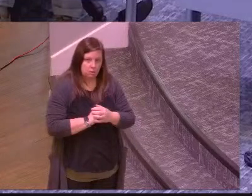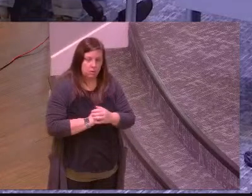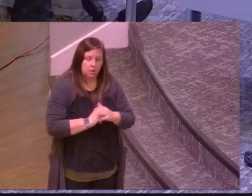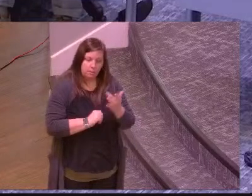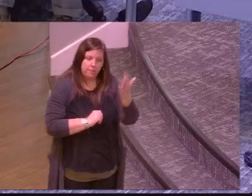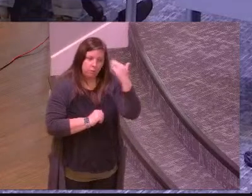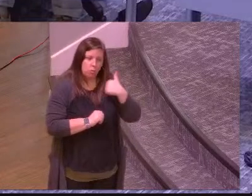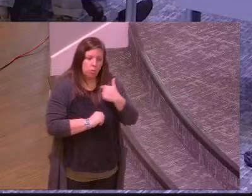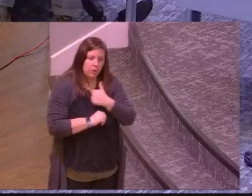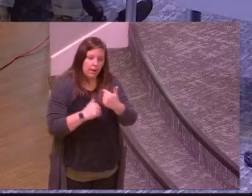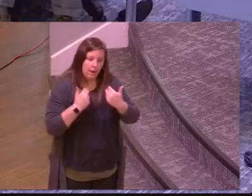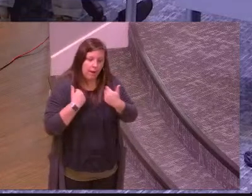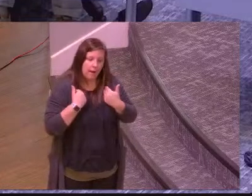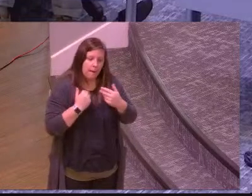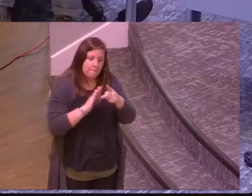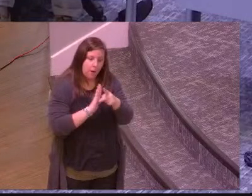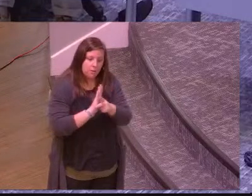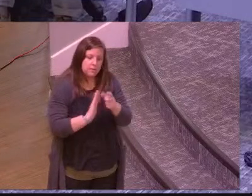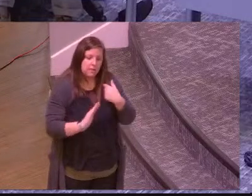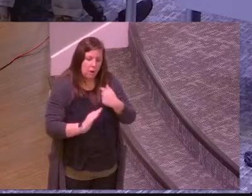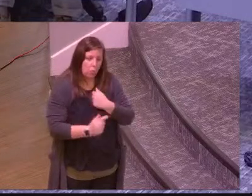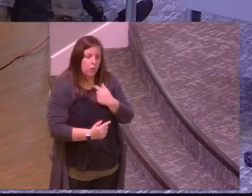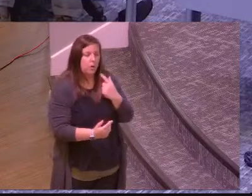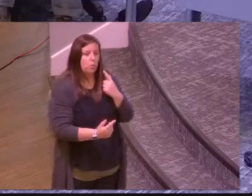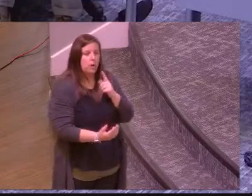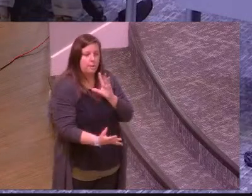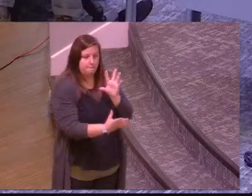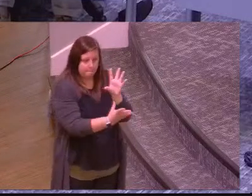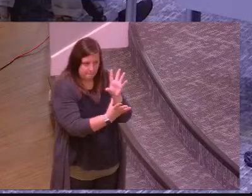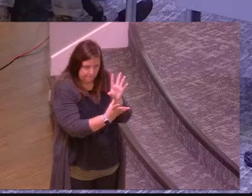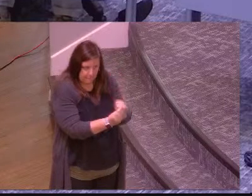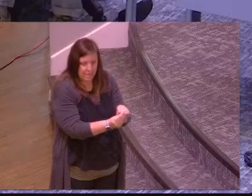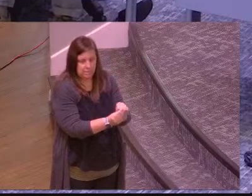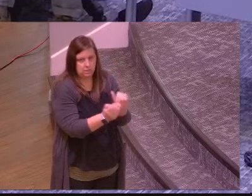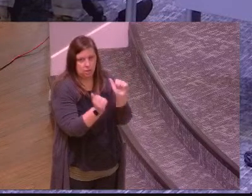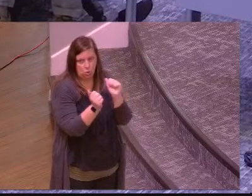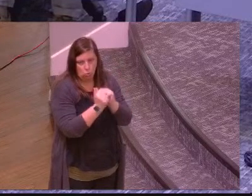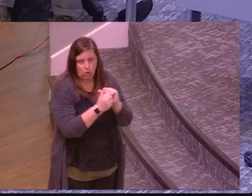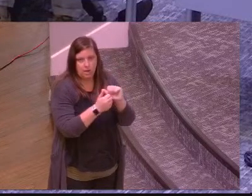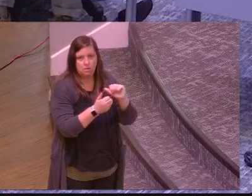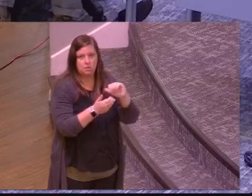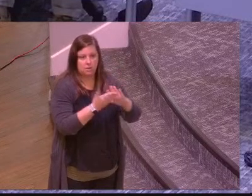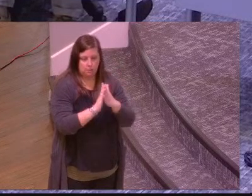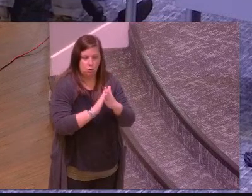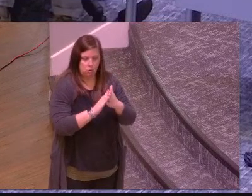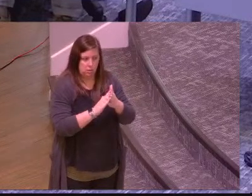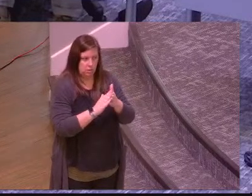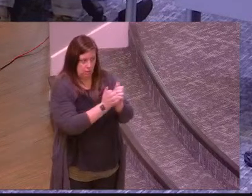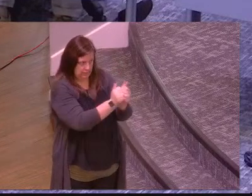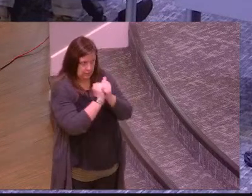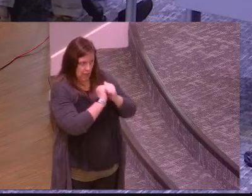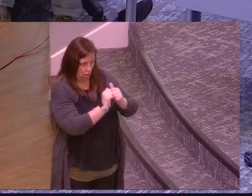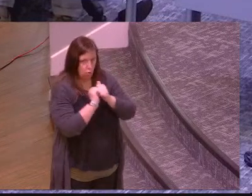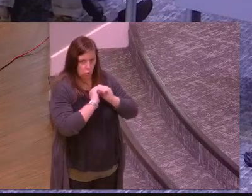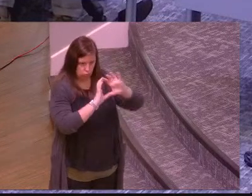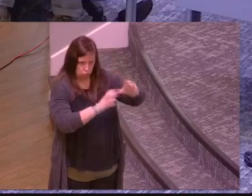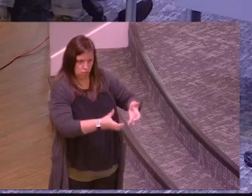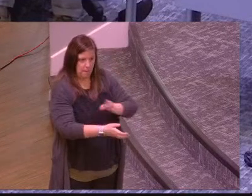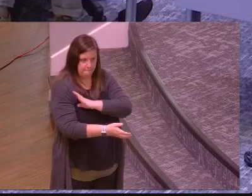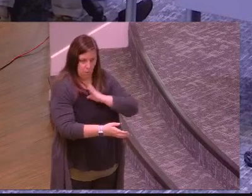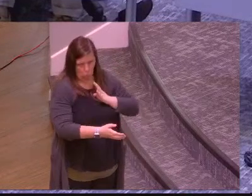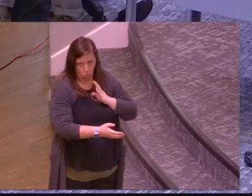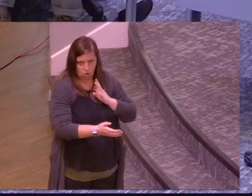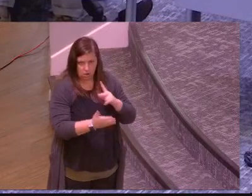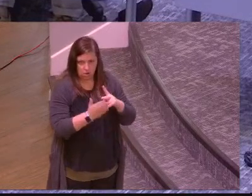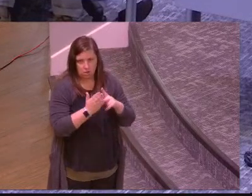would meet with the community as a board, not just as individuals, but as a board, we would do that twice a